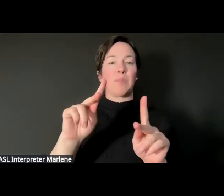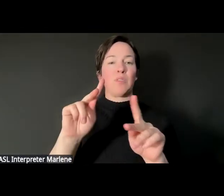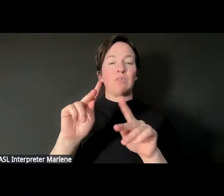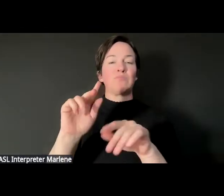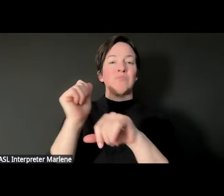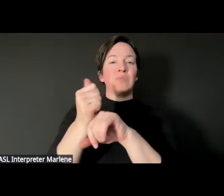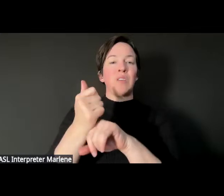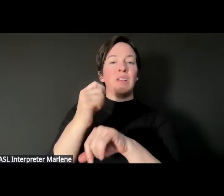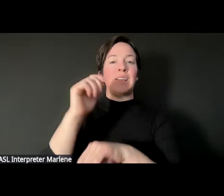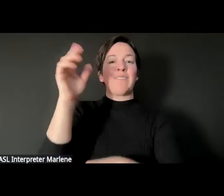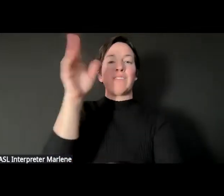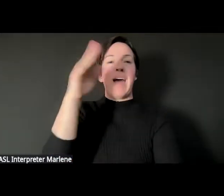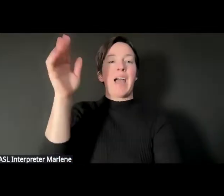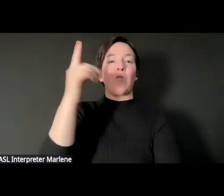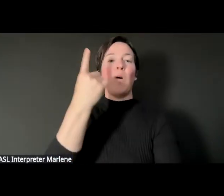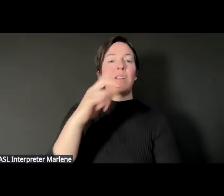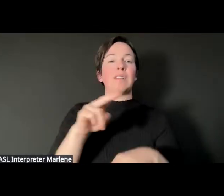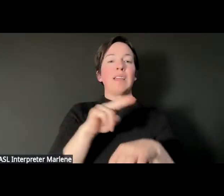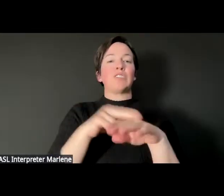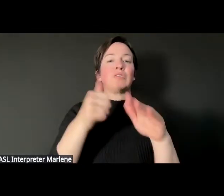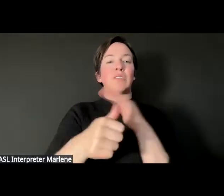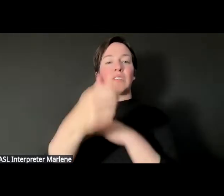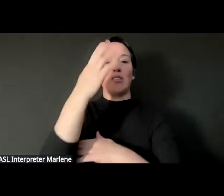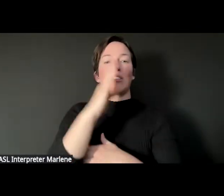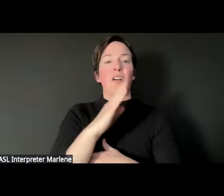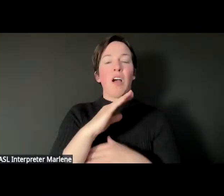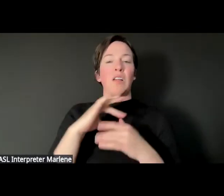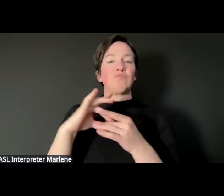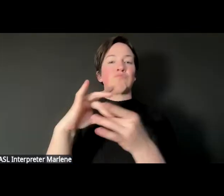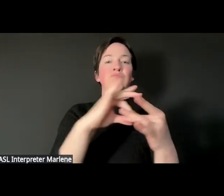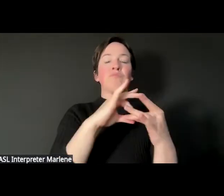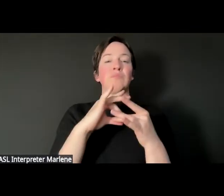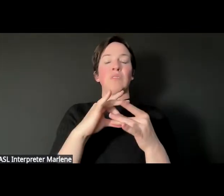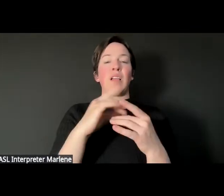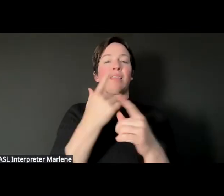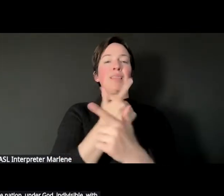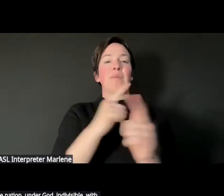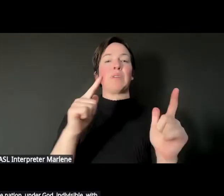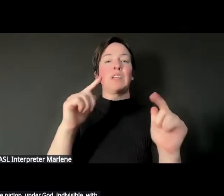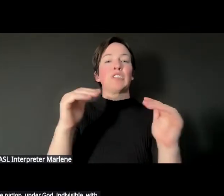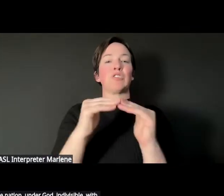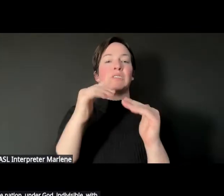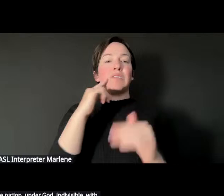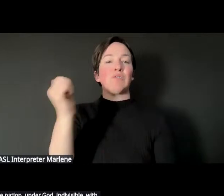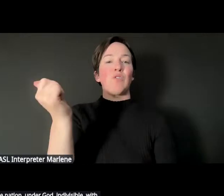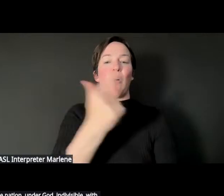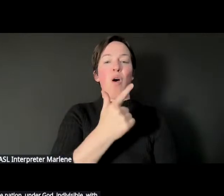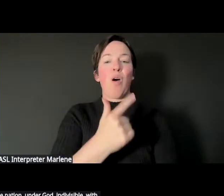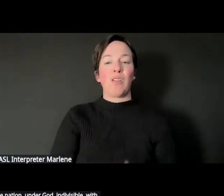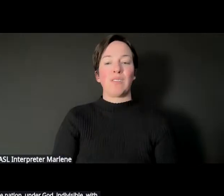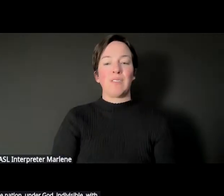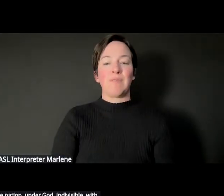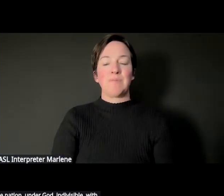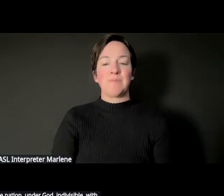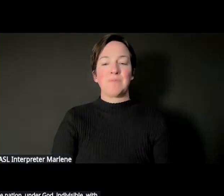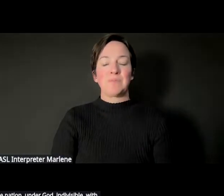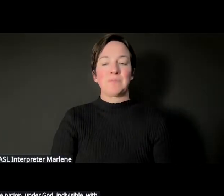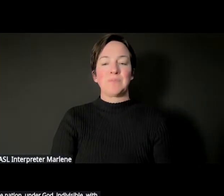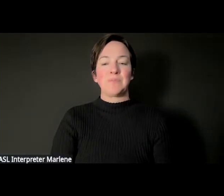one nation, under God, indivisible, with liberty and justice for all.